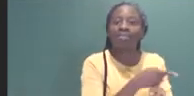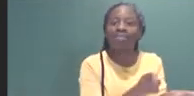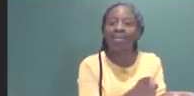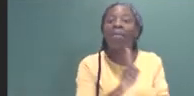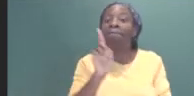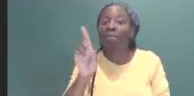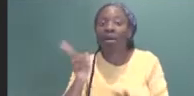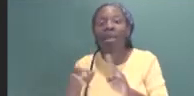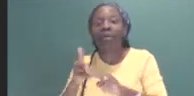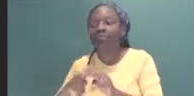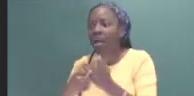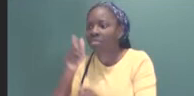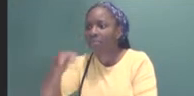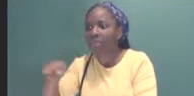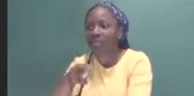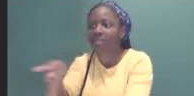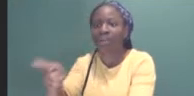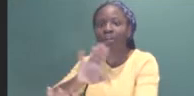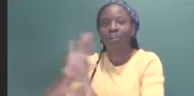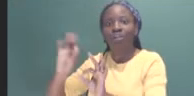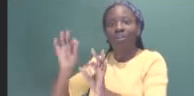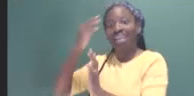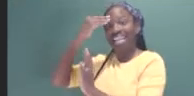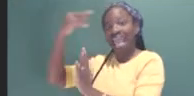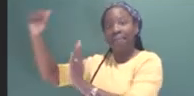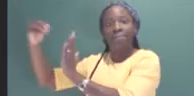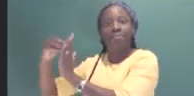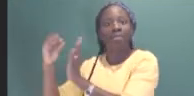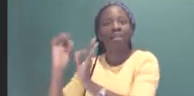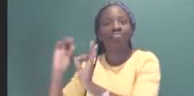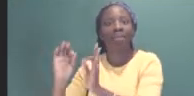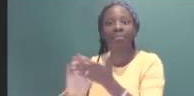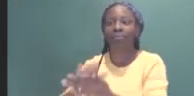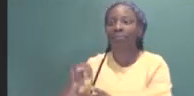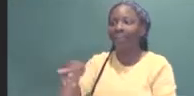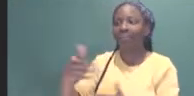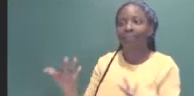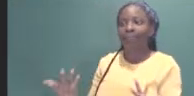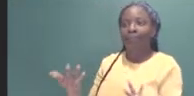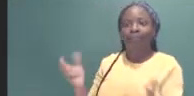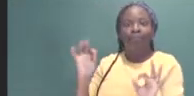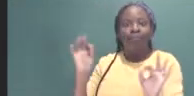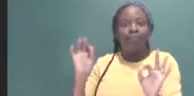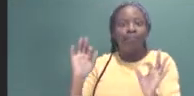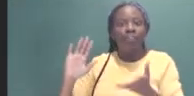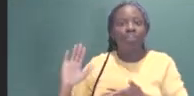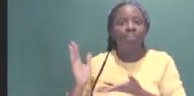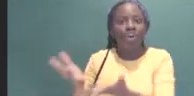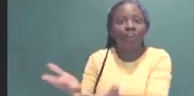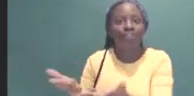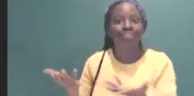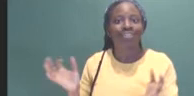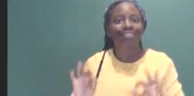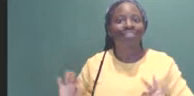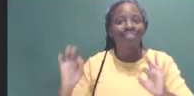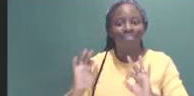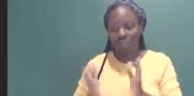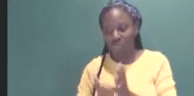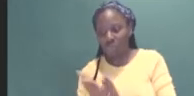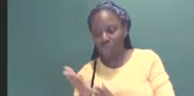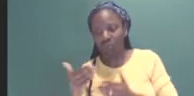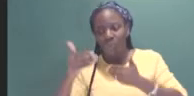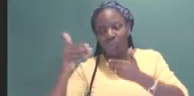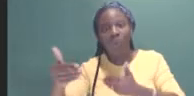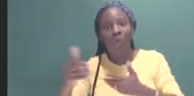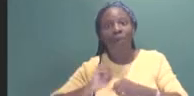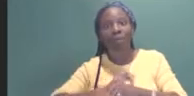system really struggled to get updates on the type of services that they could receive during the pandemic.